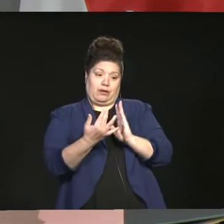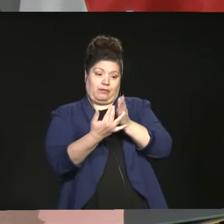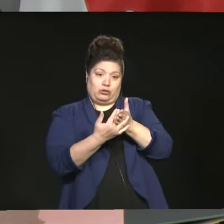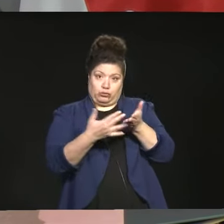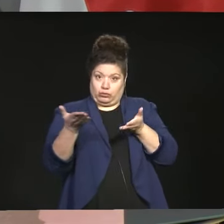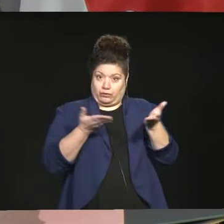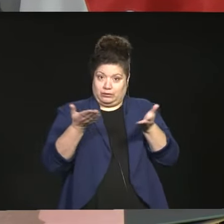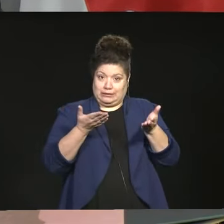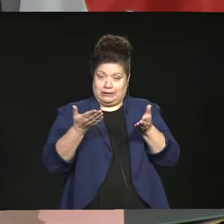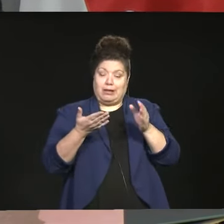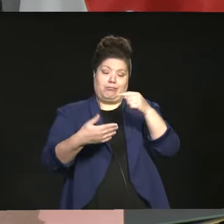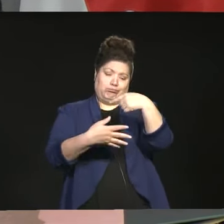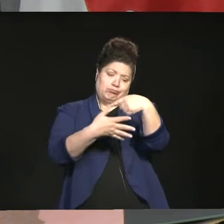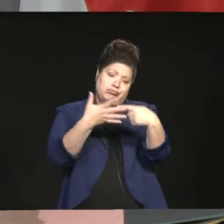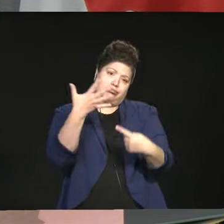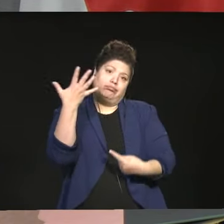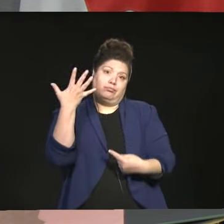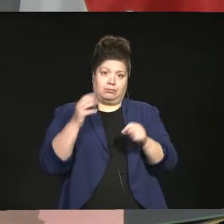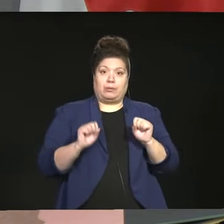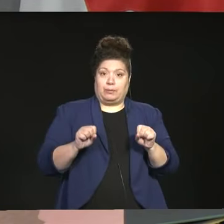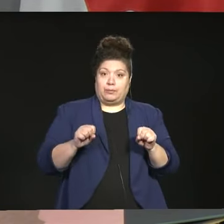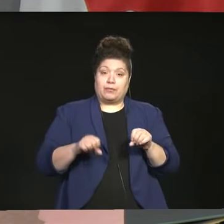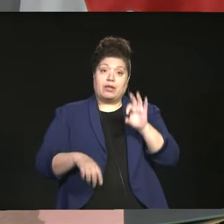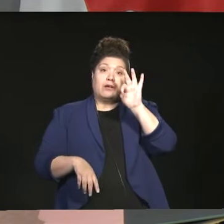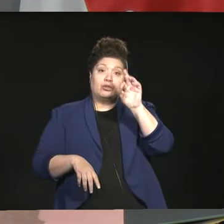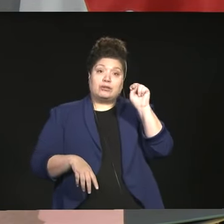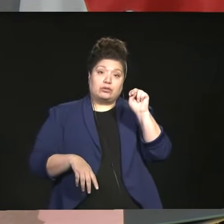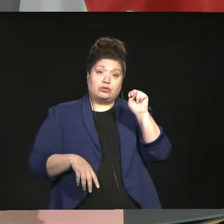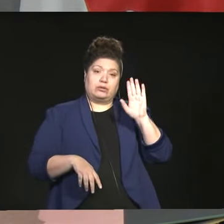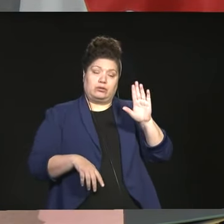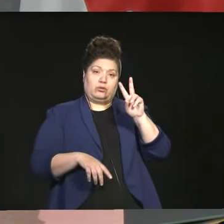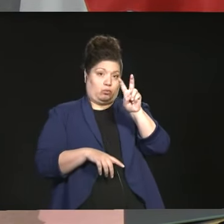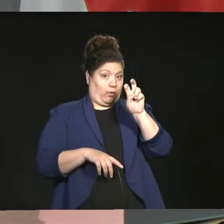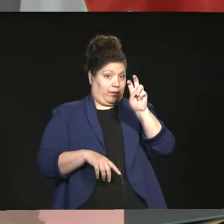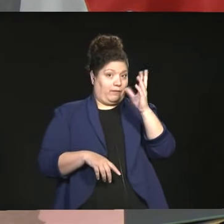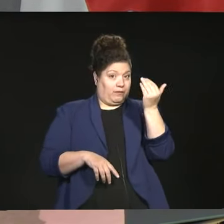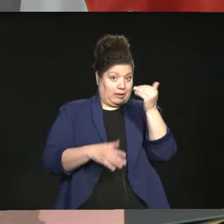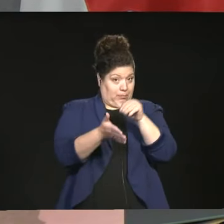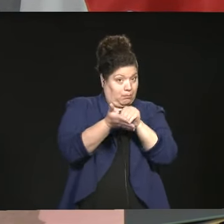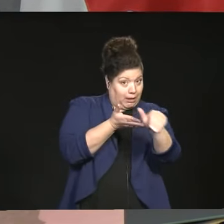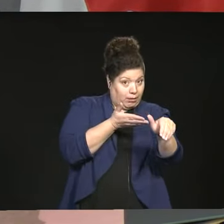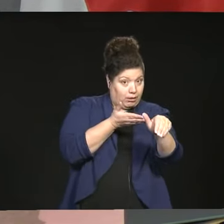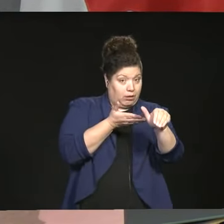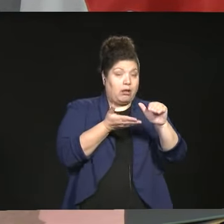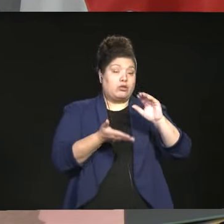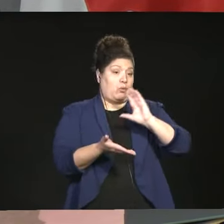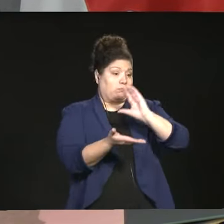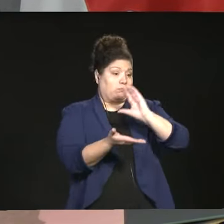First Nations portion of this is $215 million. Each First Nation will get a base amount adjusted for